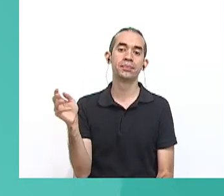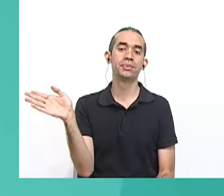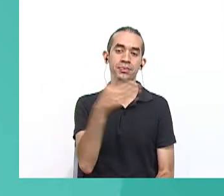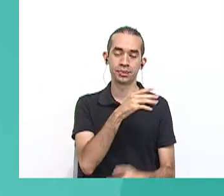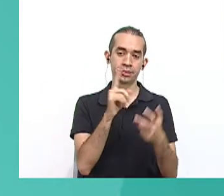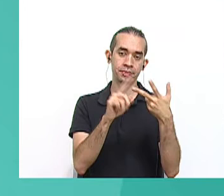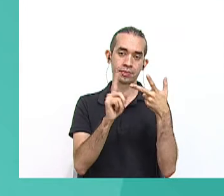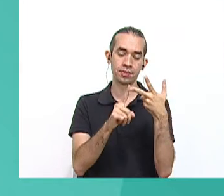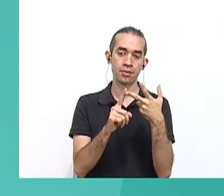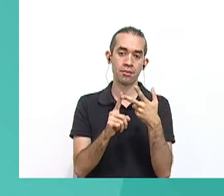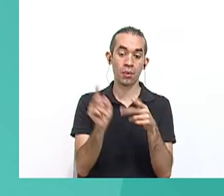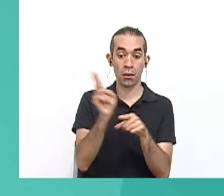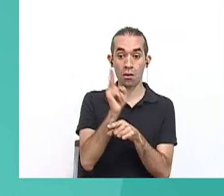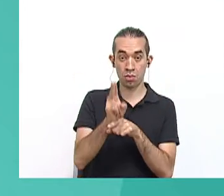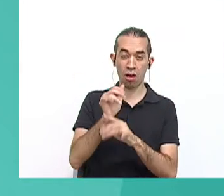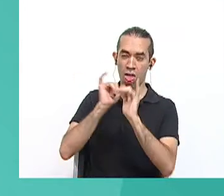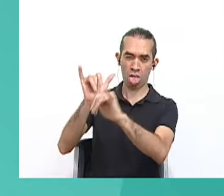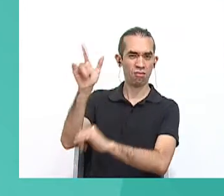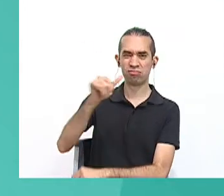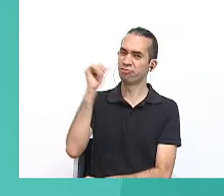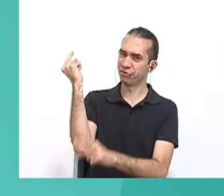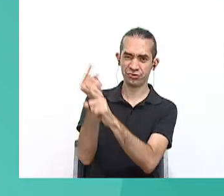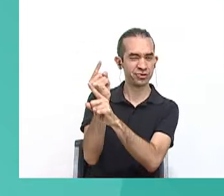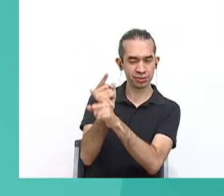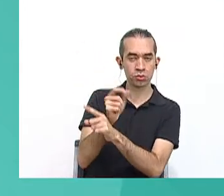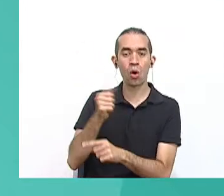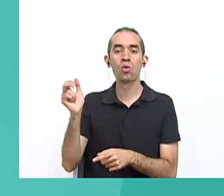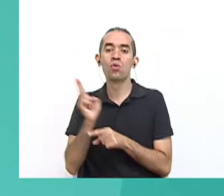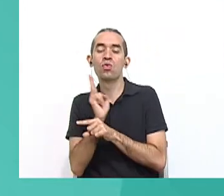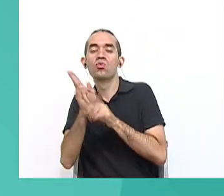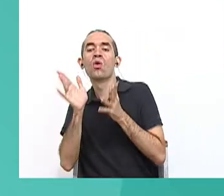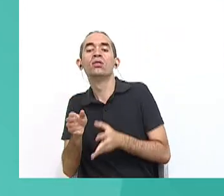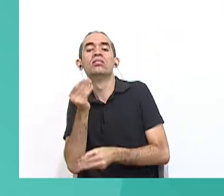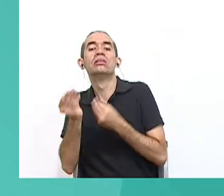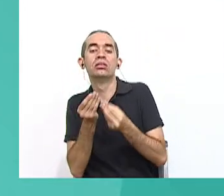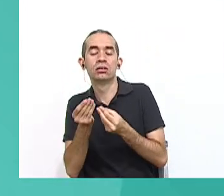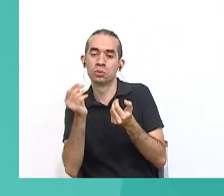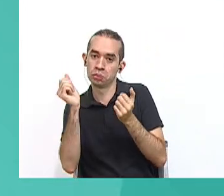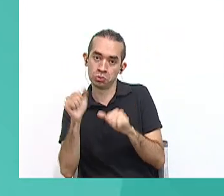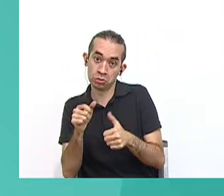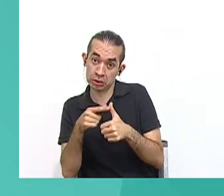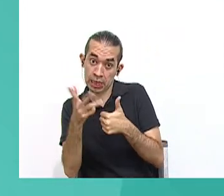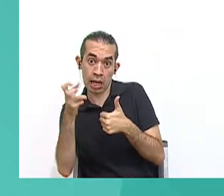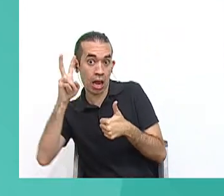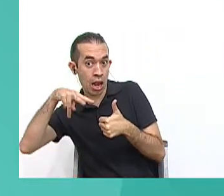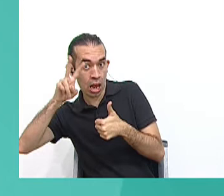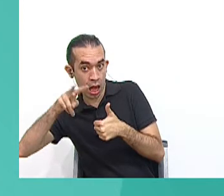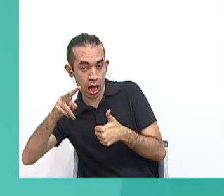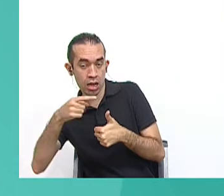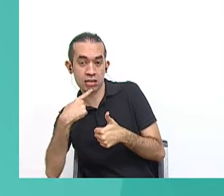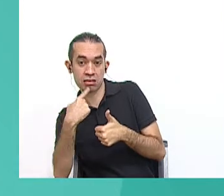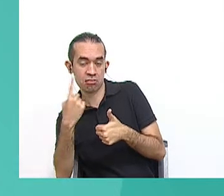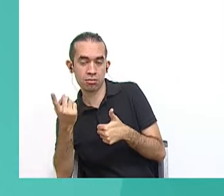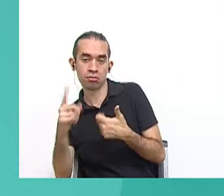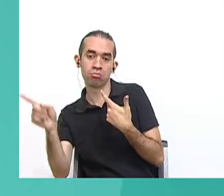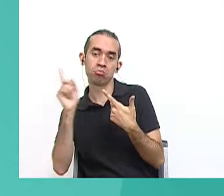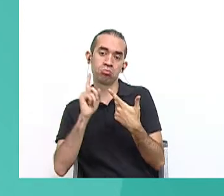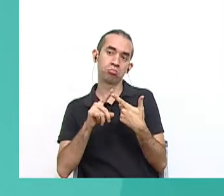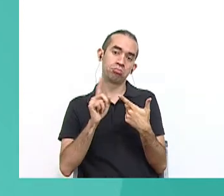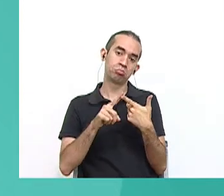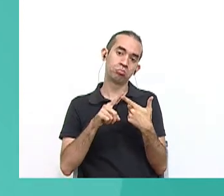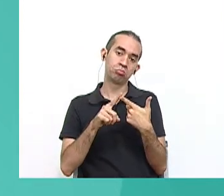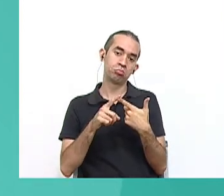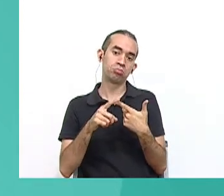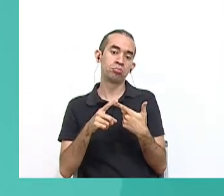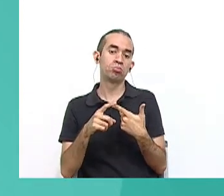reports inappropriate content, what can other users do? They can want to read what they have said, or the web